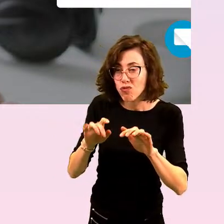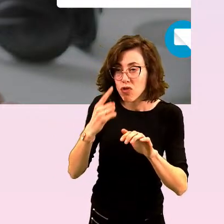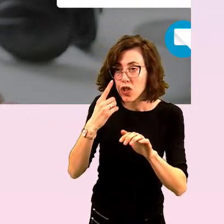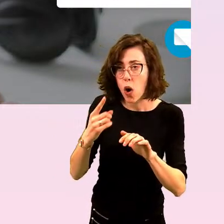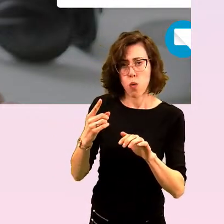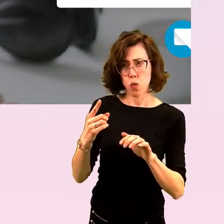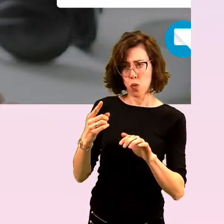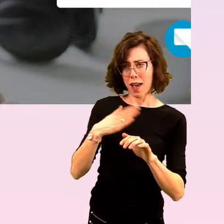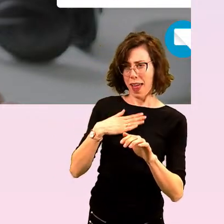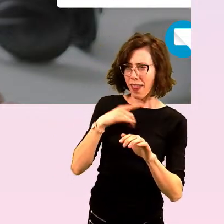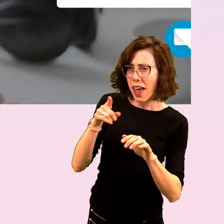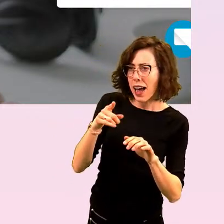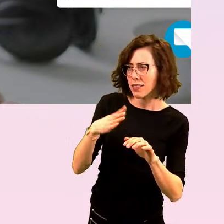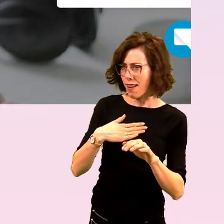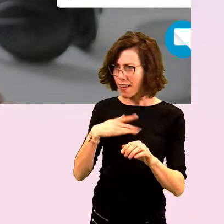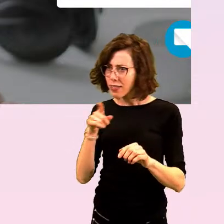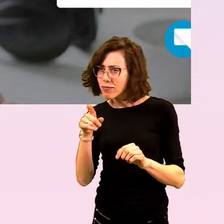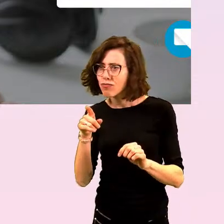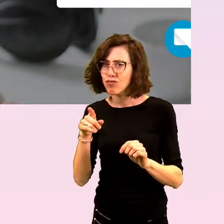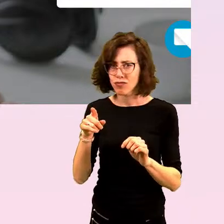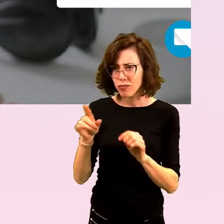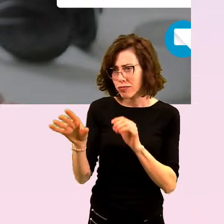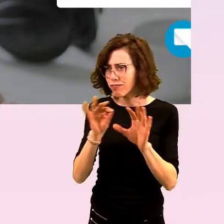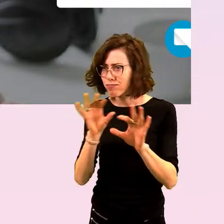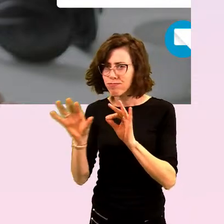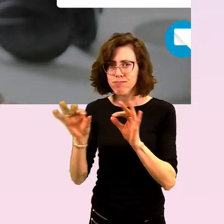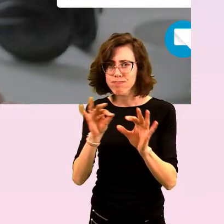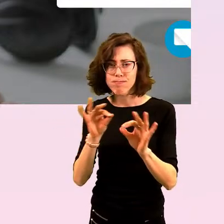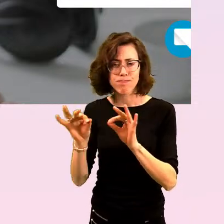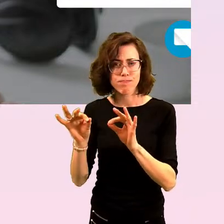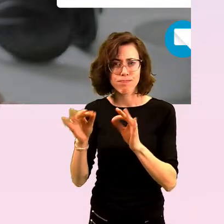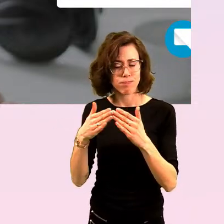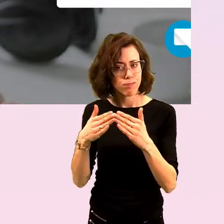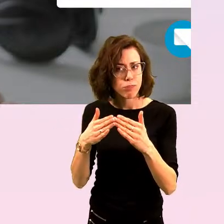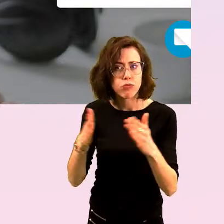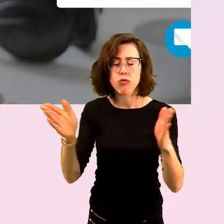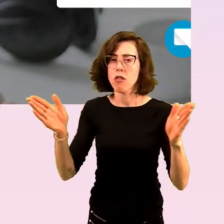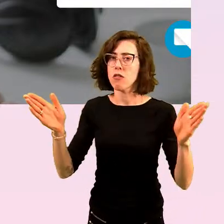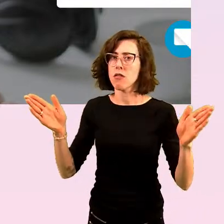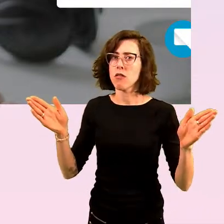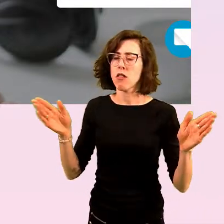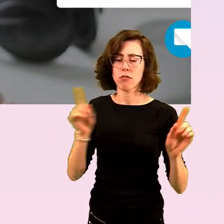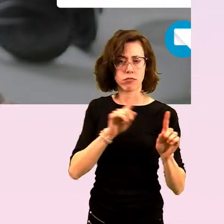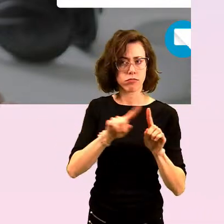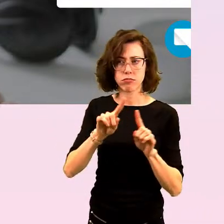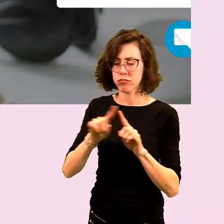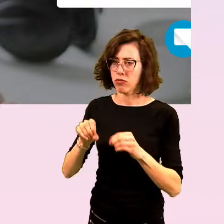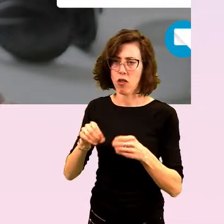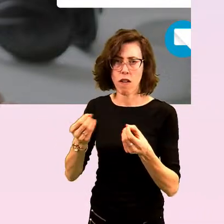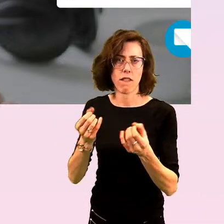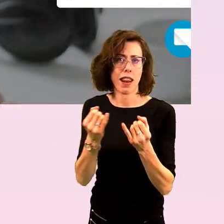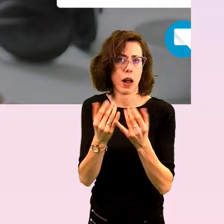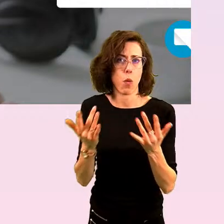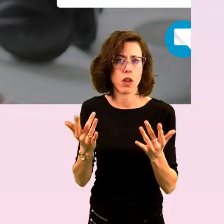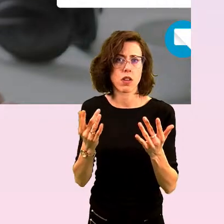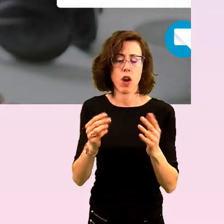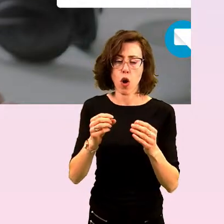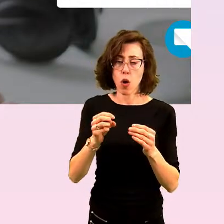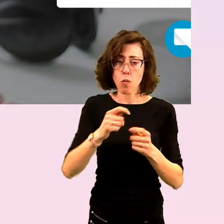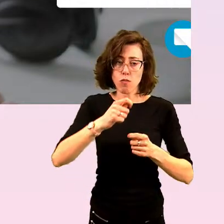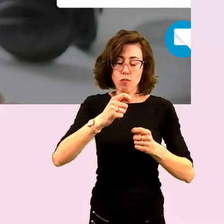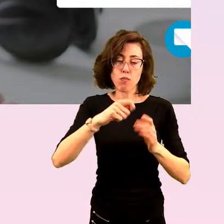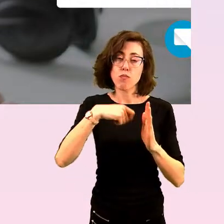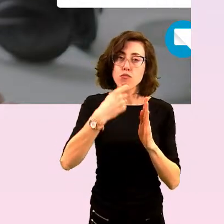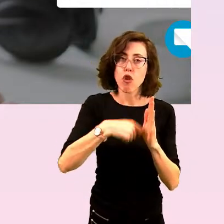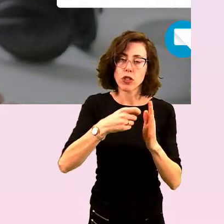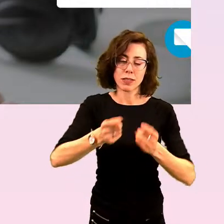And it's quite wide in what it offers. It has project management. It